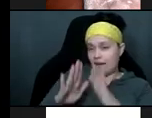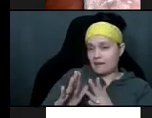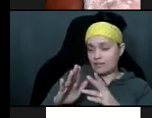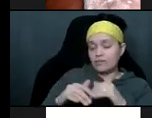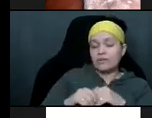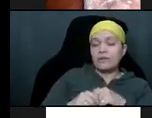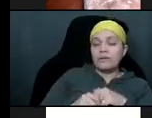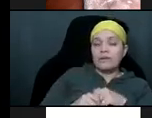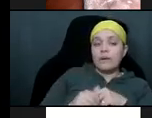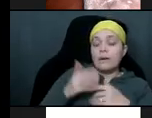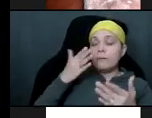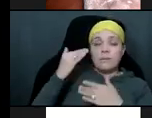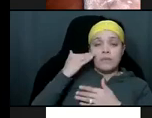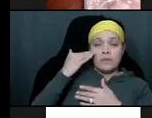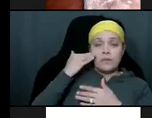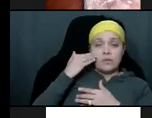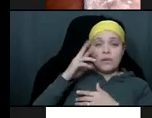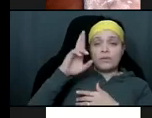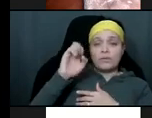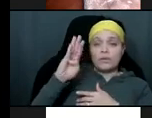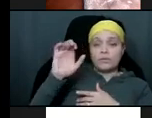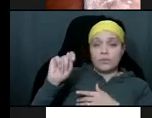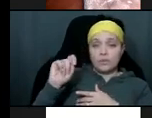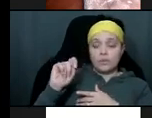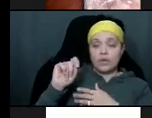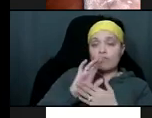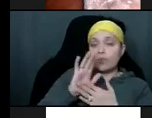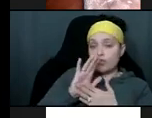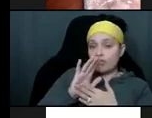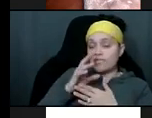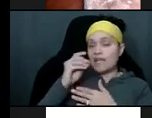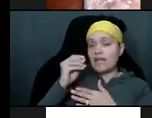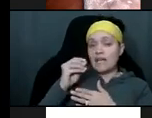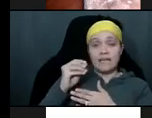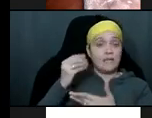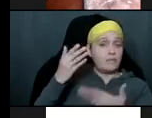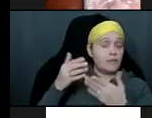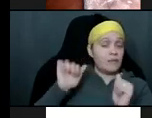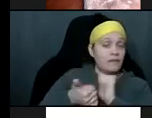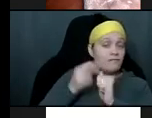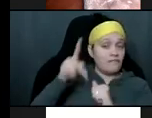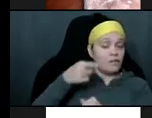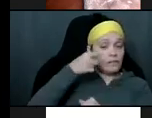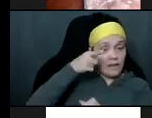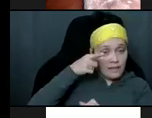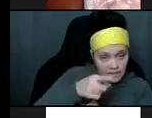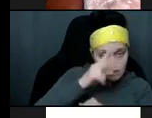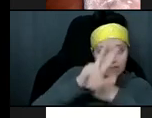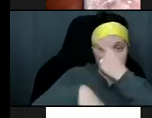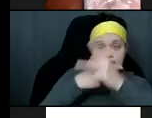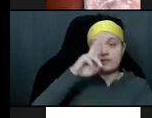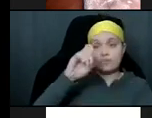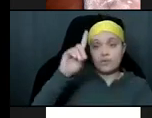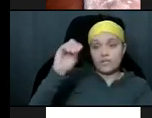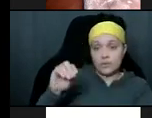Maybe, though, you know about the reboot of the Star Trek movies and a follow-up on this, kind of a redo of